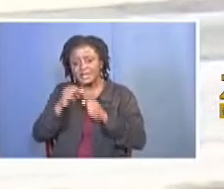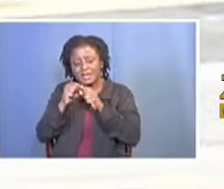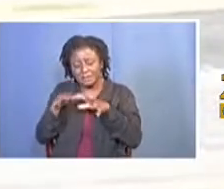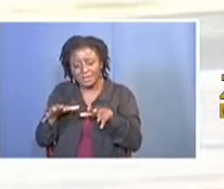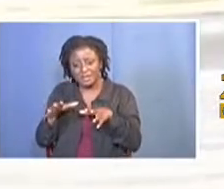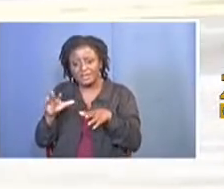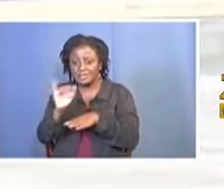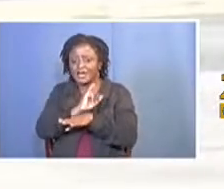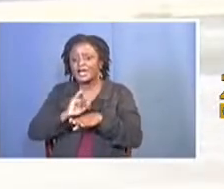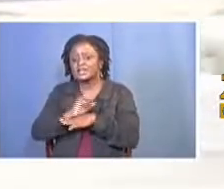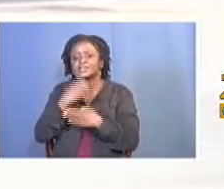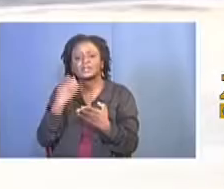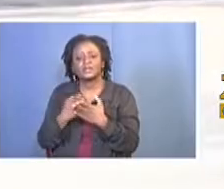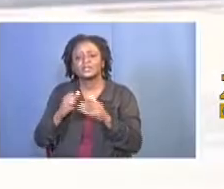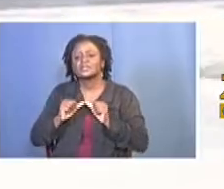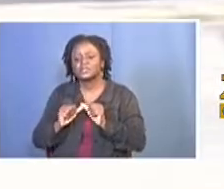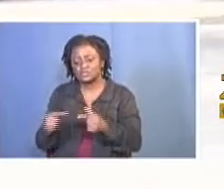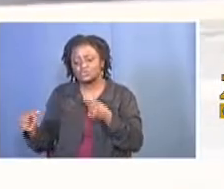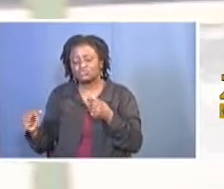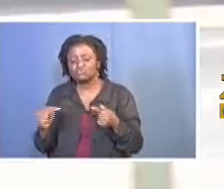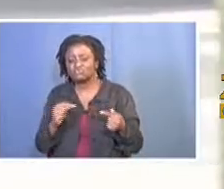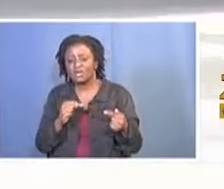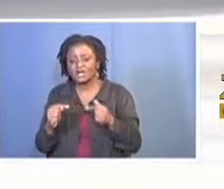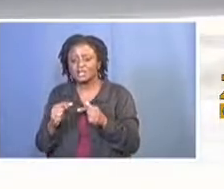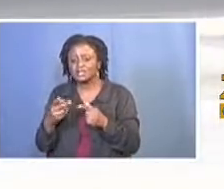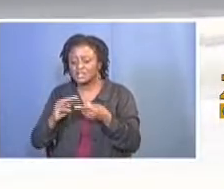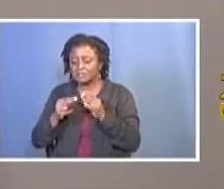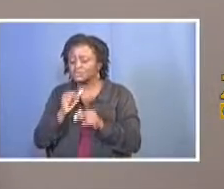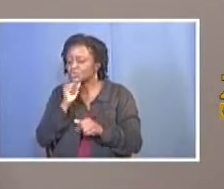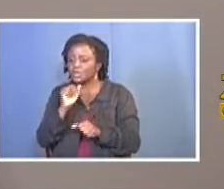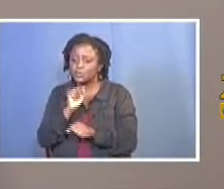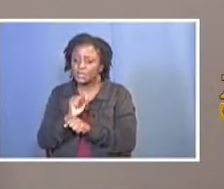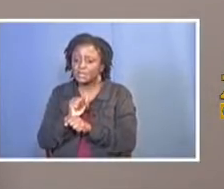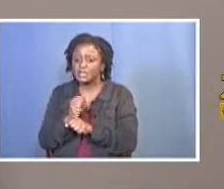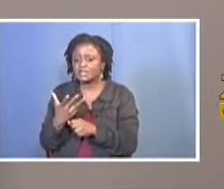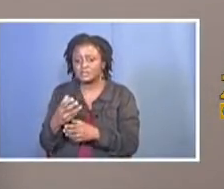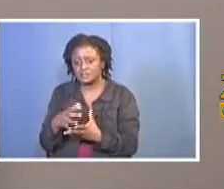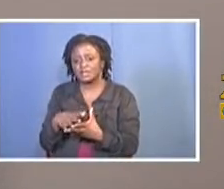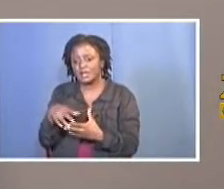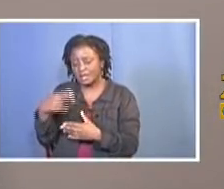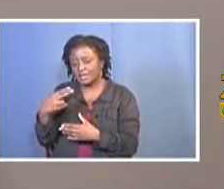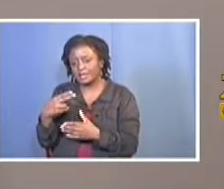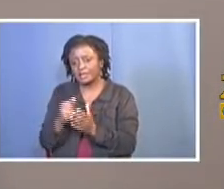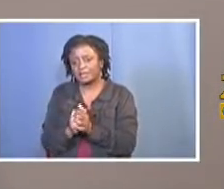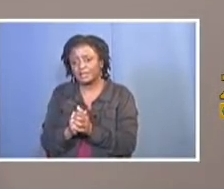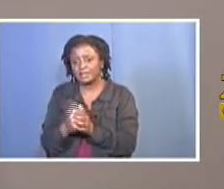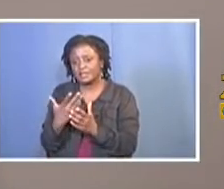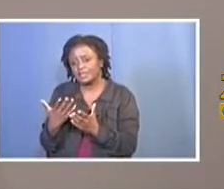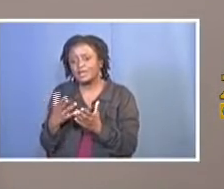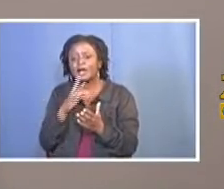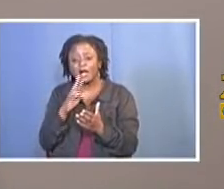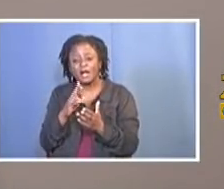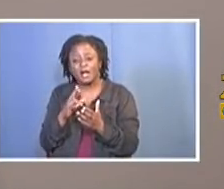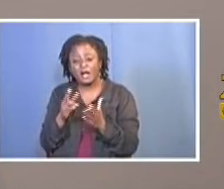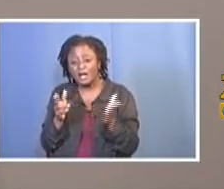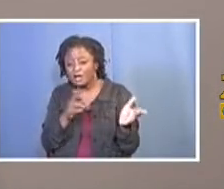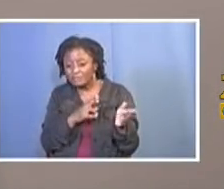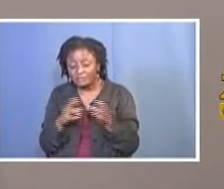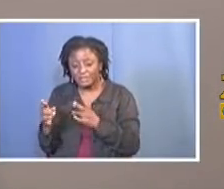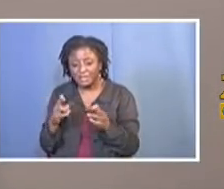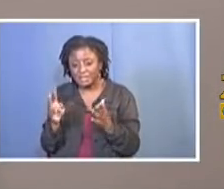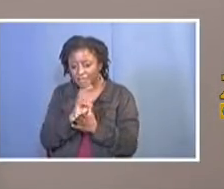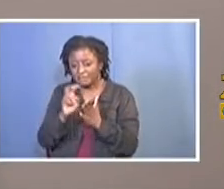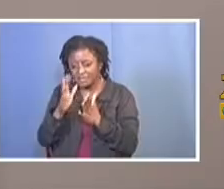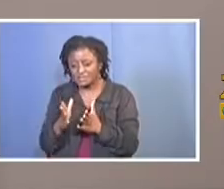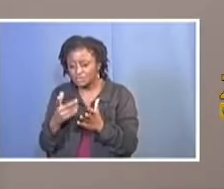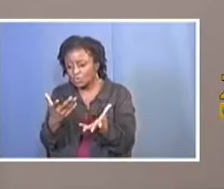and unemployment remains in the double digits. They are willing to invest in the Bahamas, a lot of investors, right? Yes, they may wish to come to